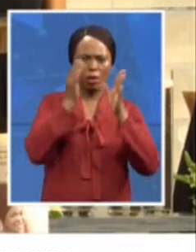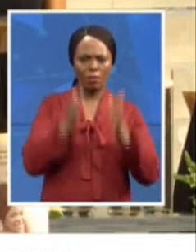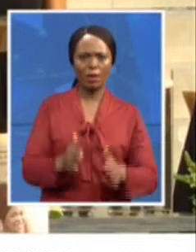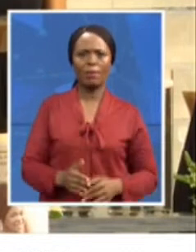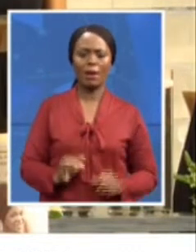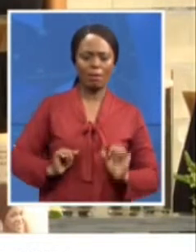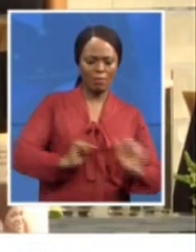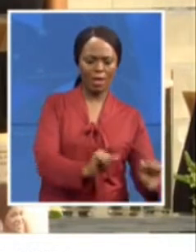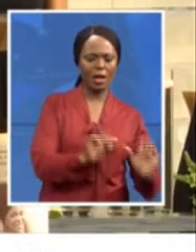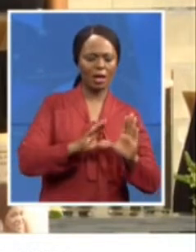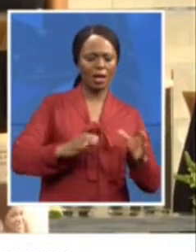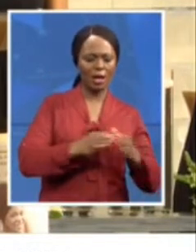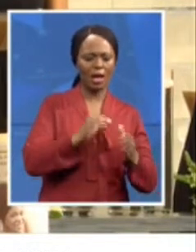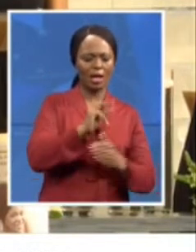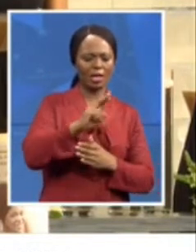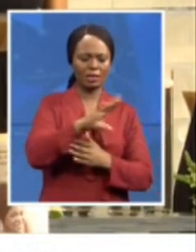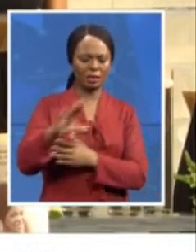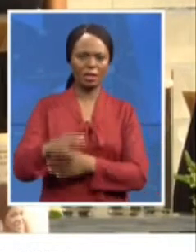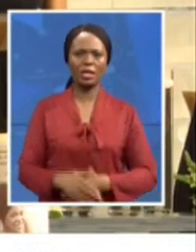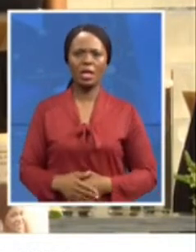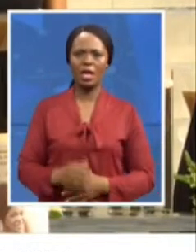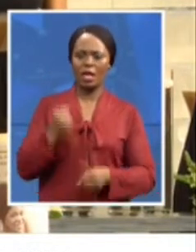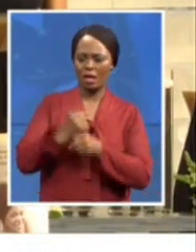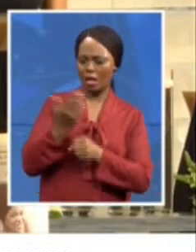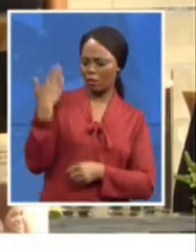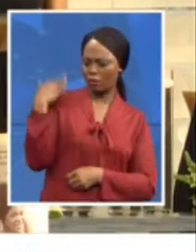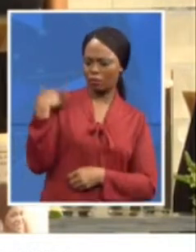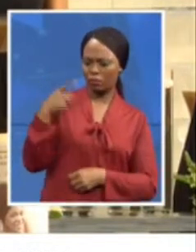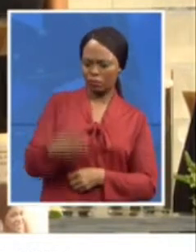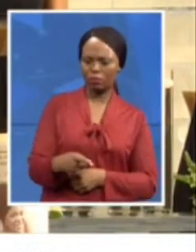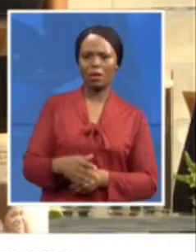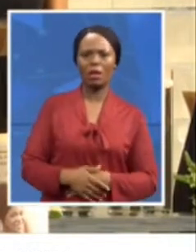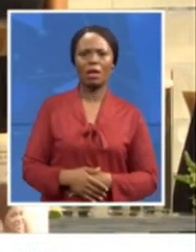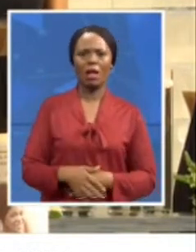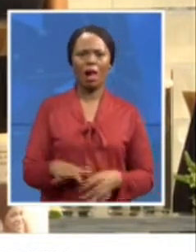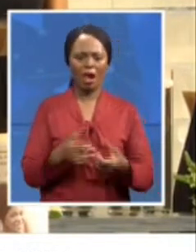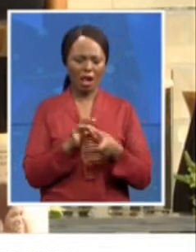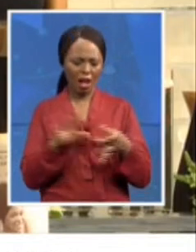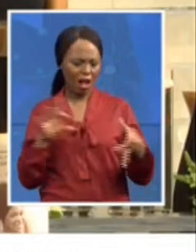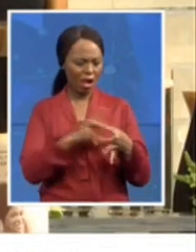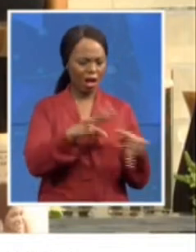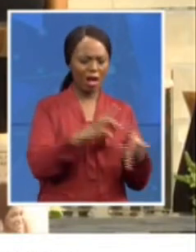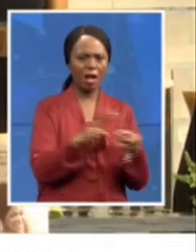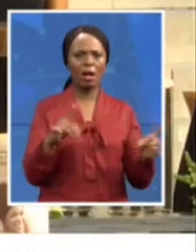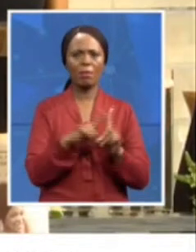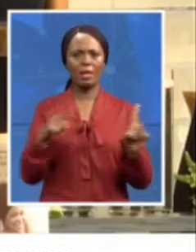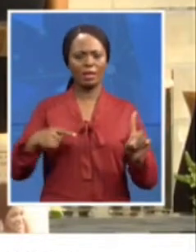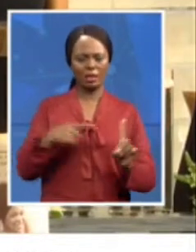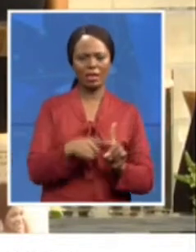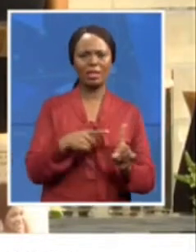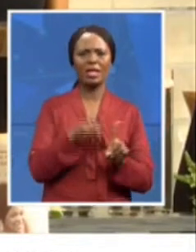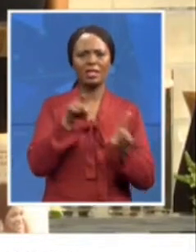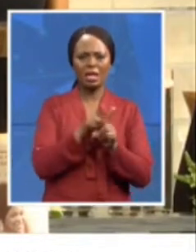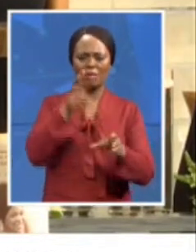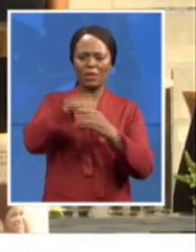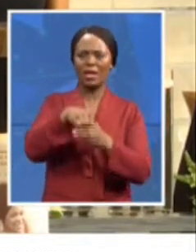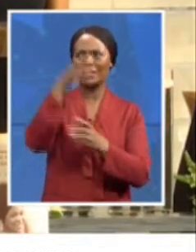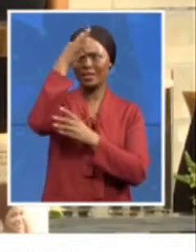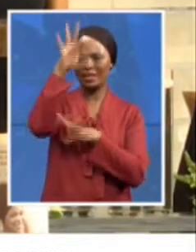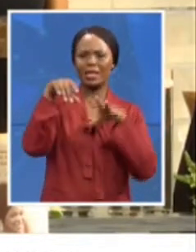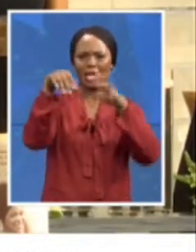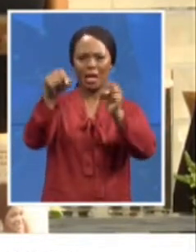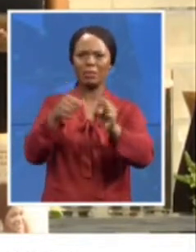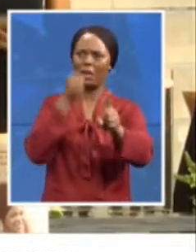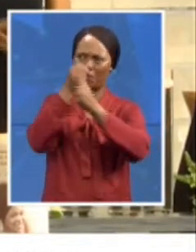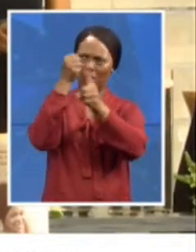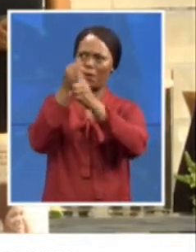in decline. She was dismayed at the hyper-normalization of state capture, the looting of state funds and corruption festering within state